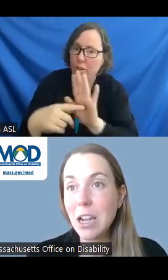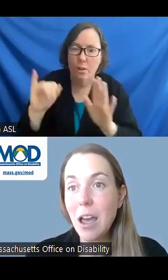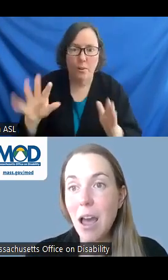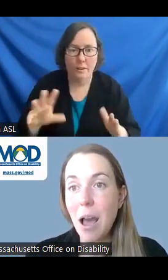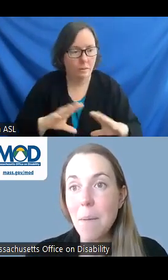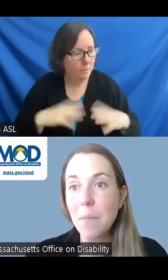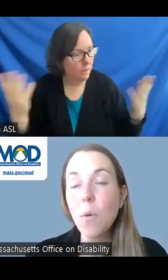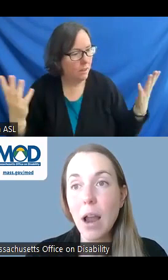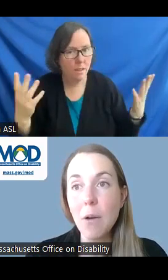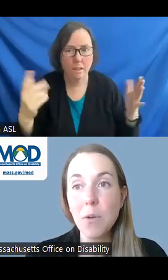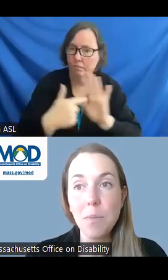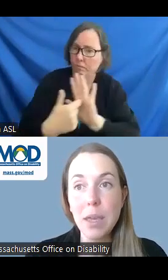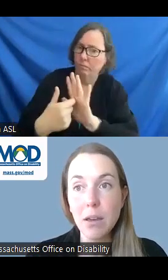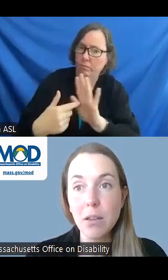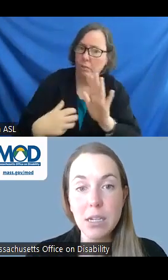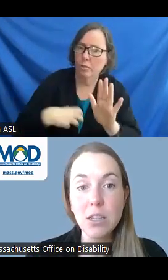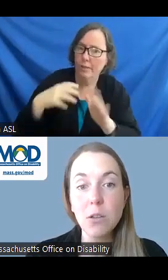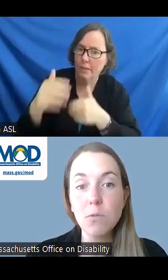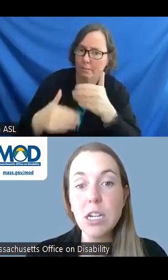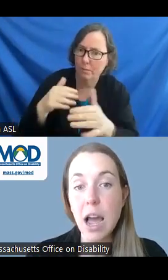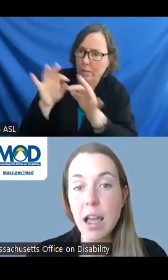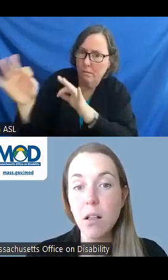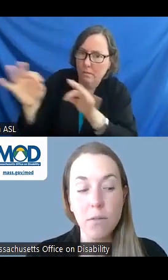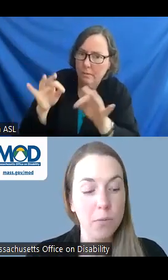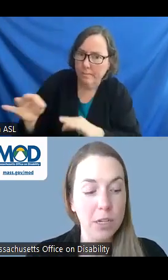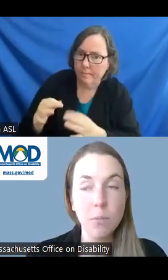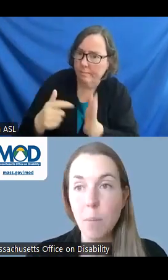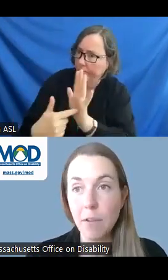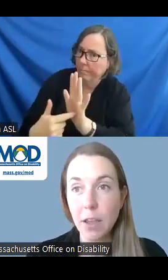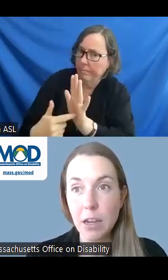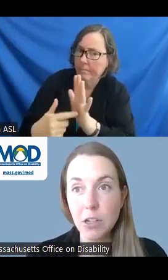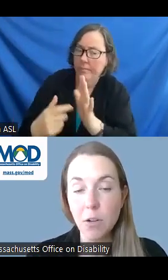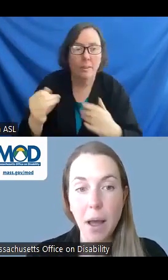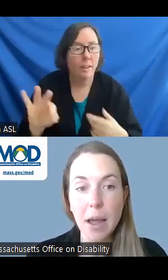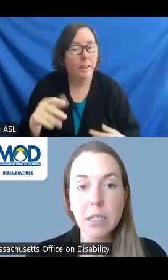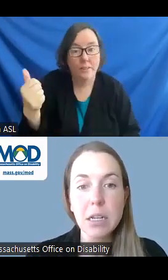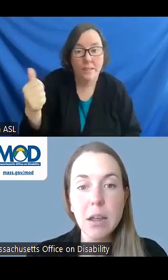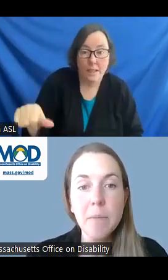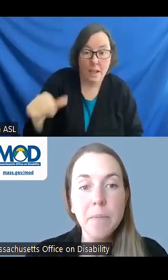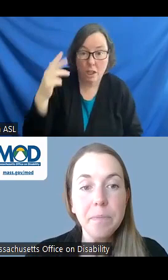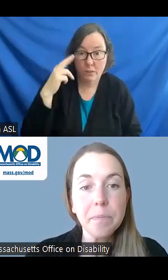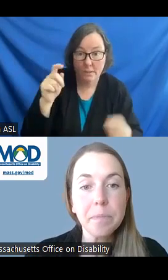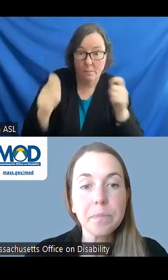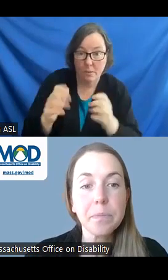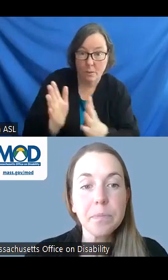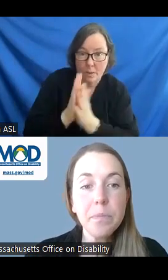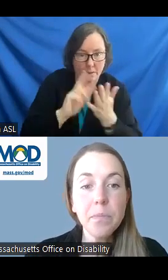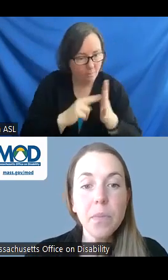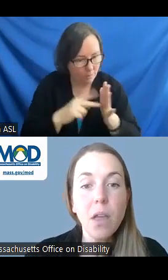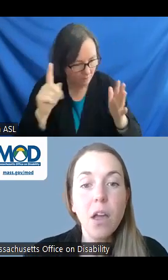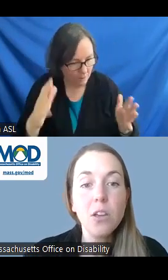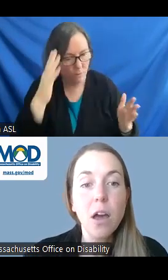complaint or how to appeal the denial of a reasonable modification request.